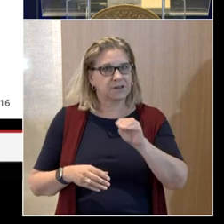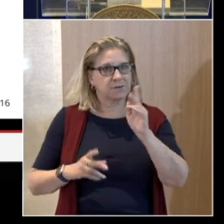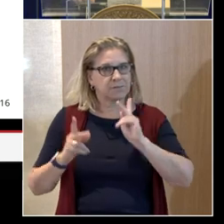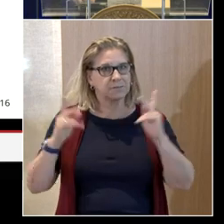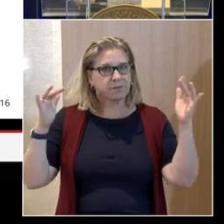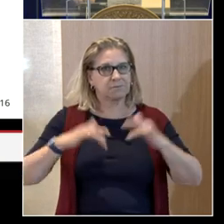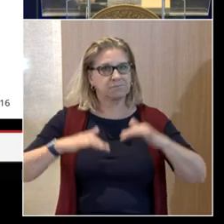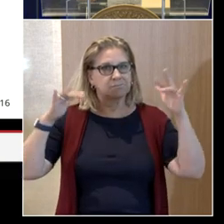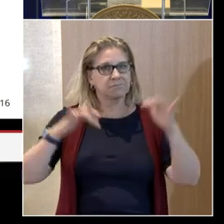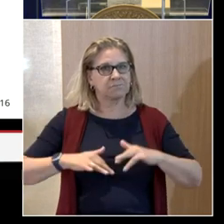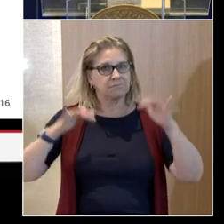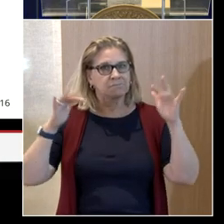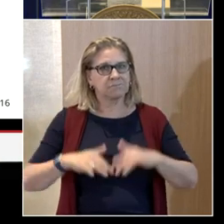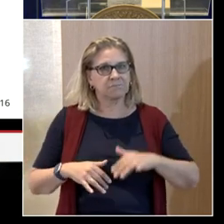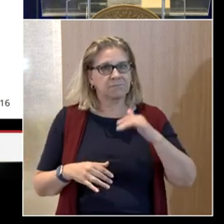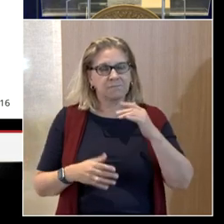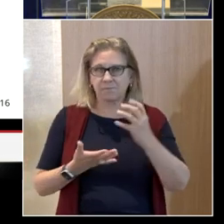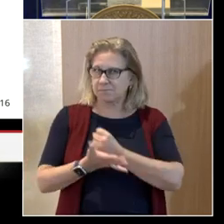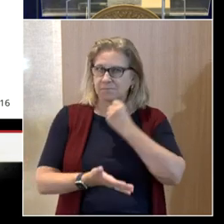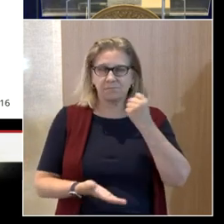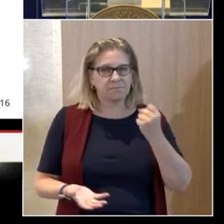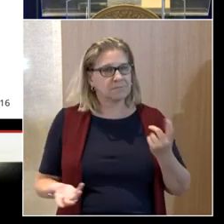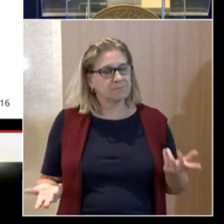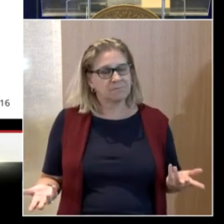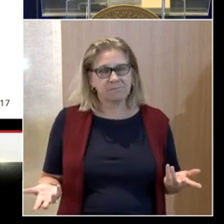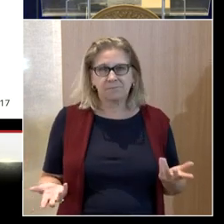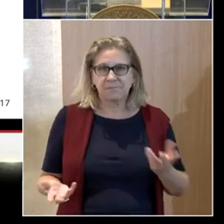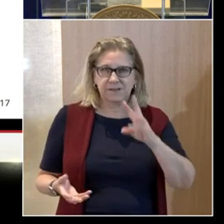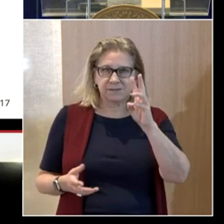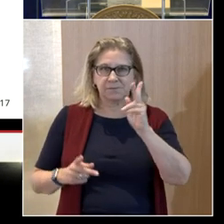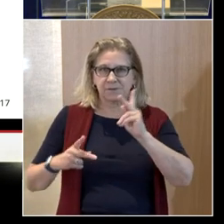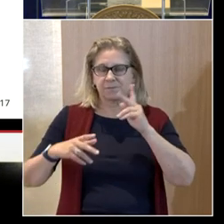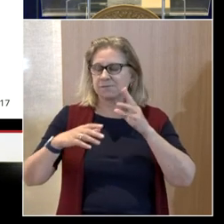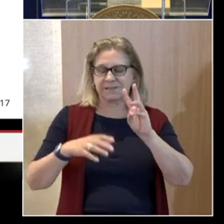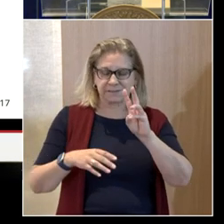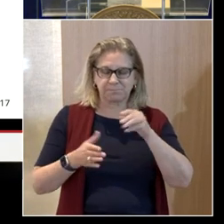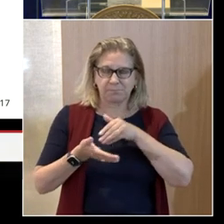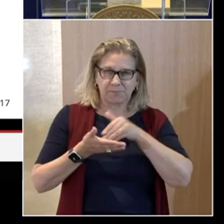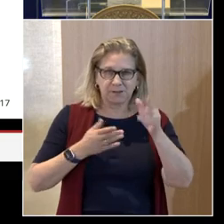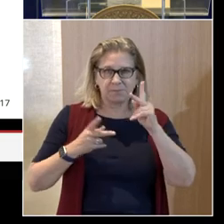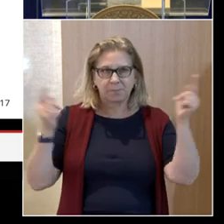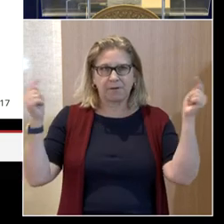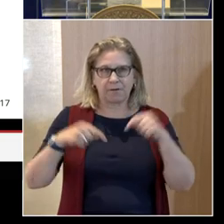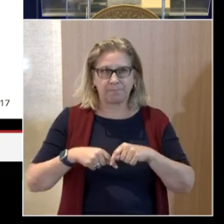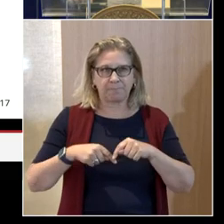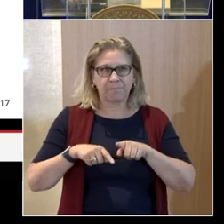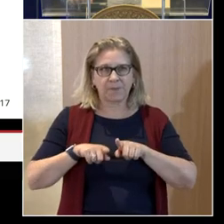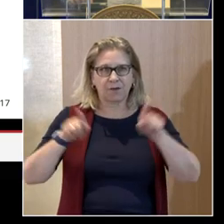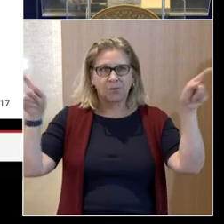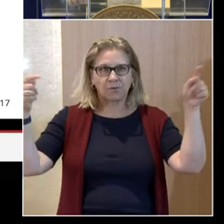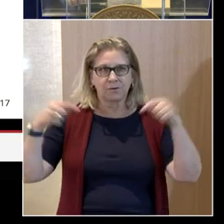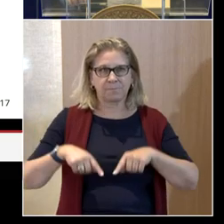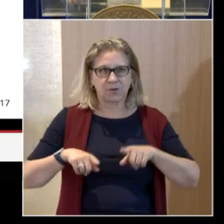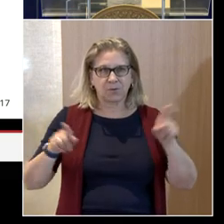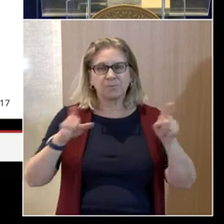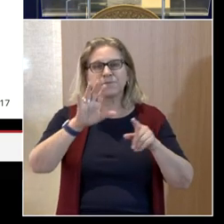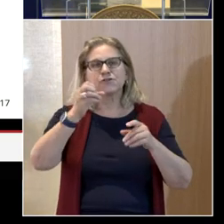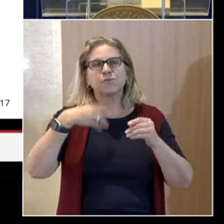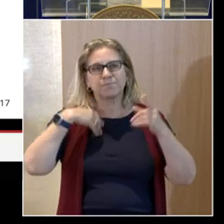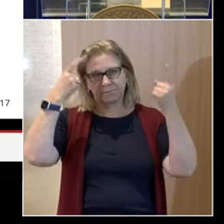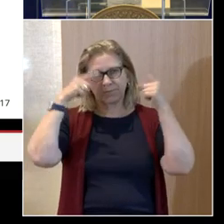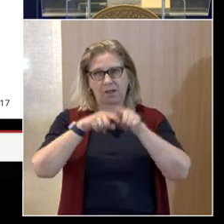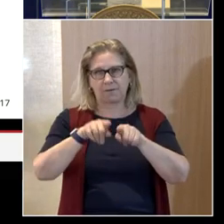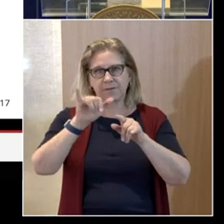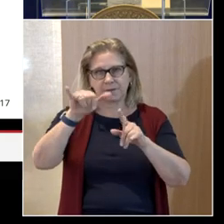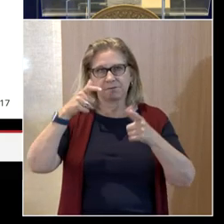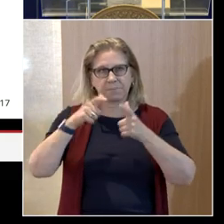of. So the purpose of this is alignment, and that's what we're hoping this document will be. If the